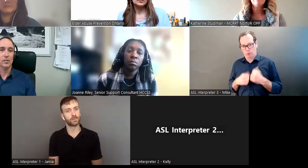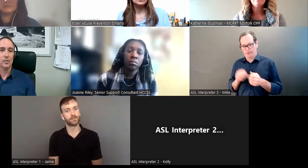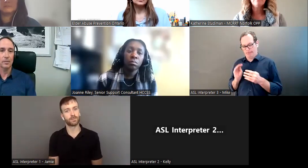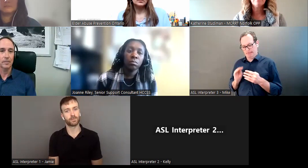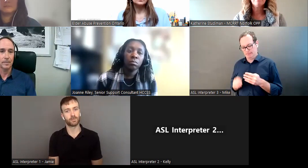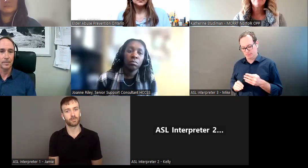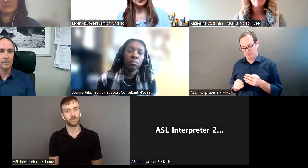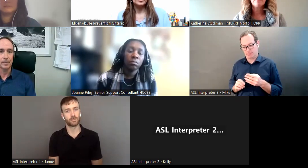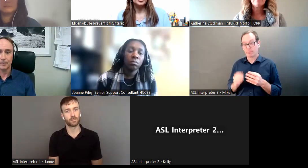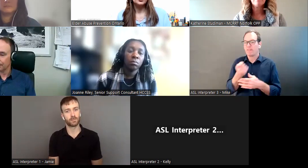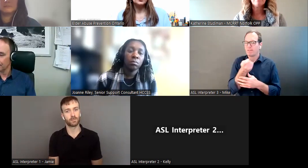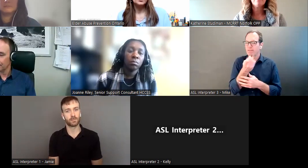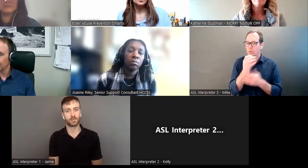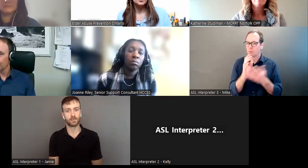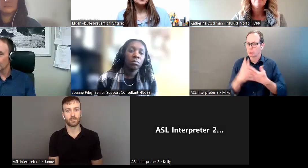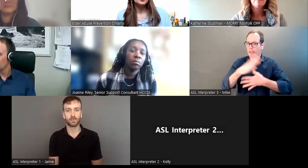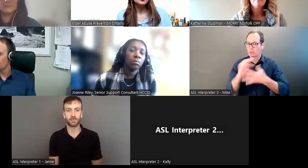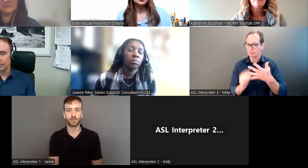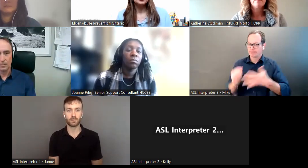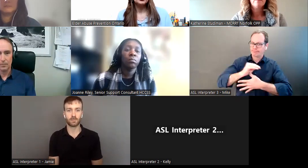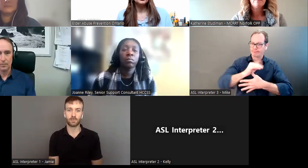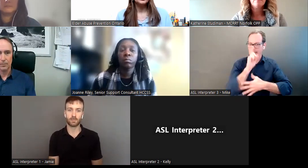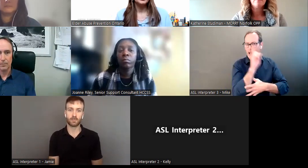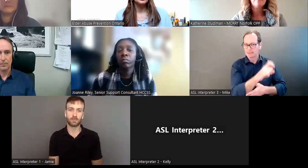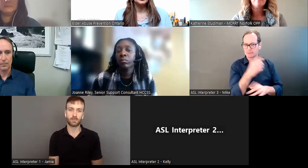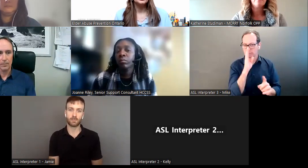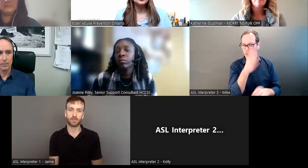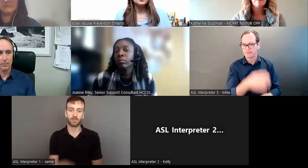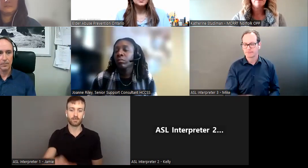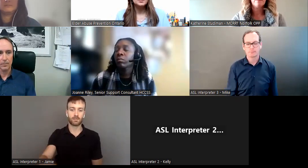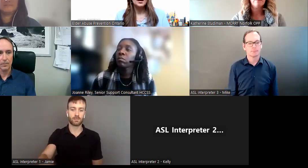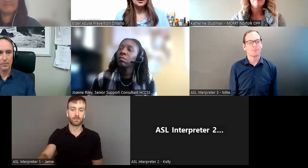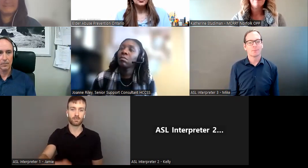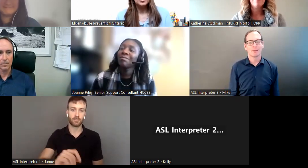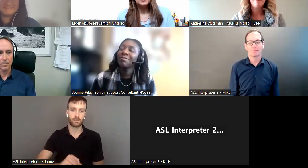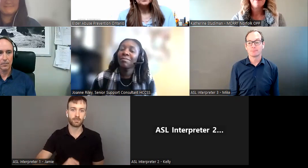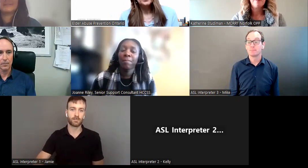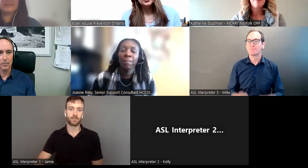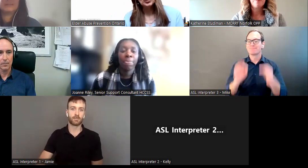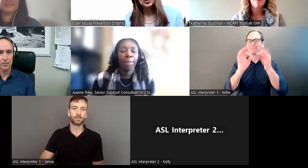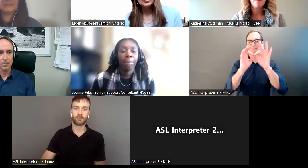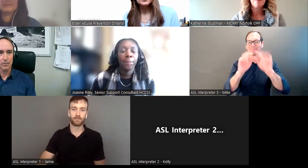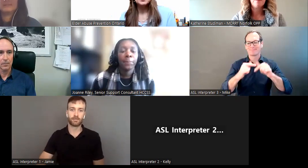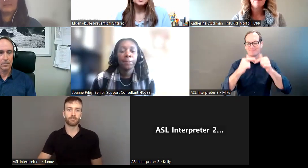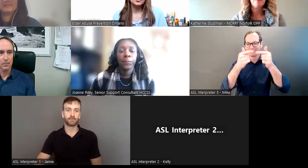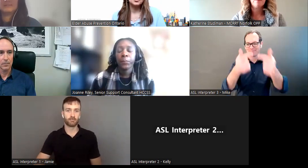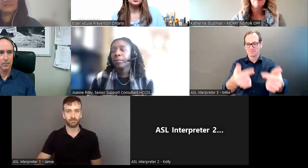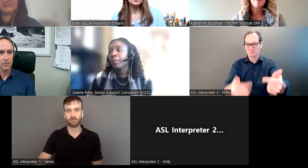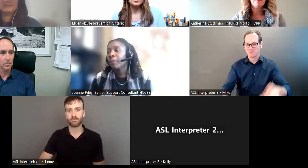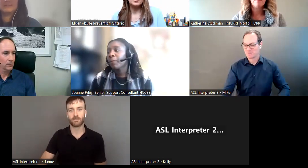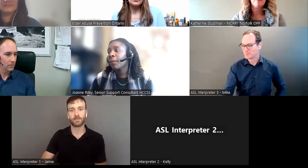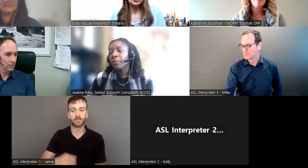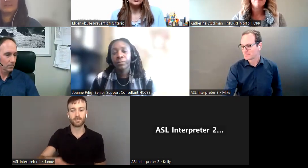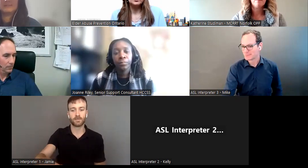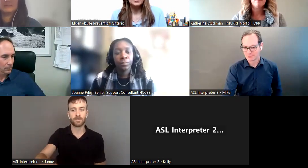these questions. Great, thank you. Smith, I saw your sort of head nodding in terms of, your role. I would